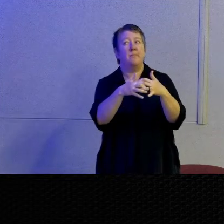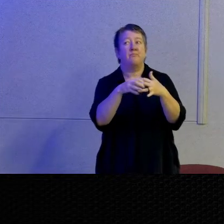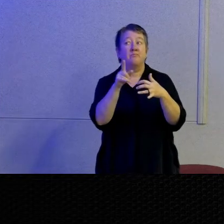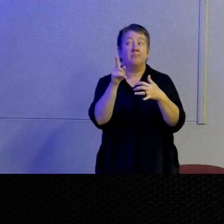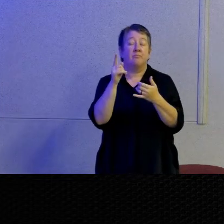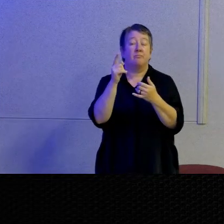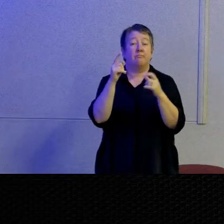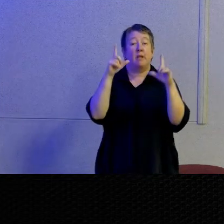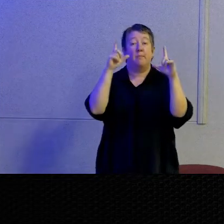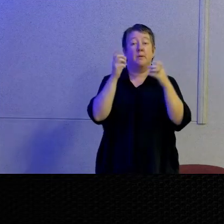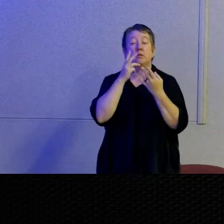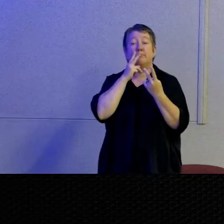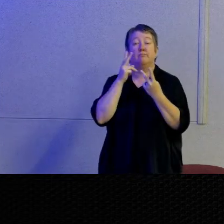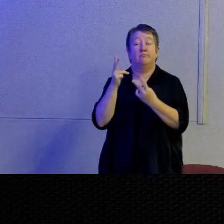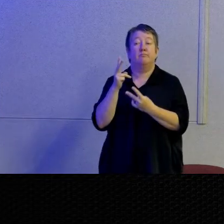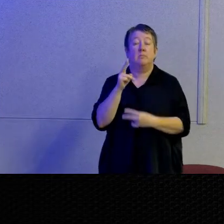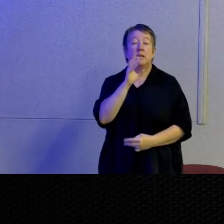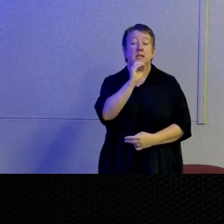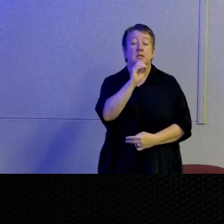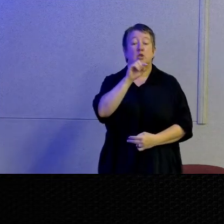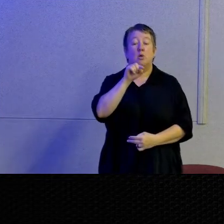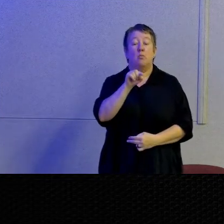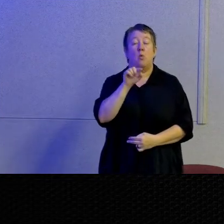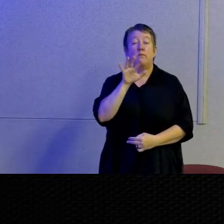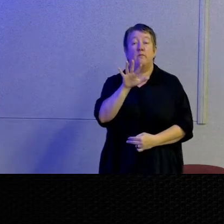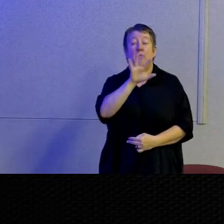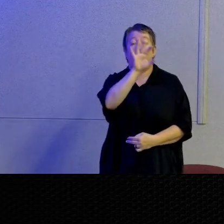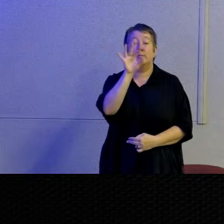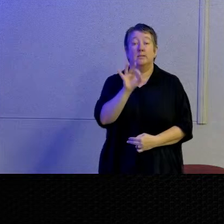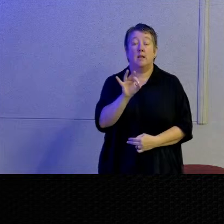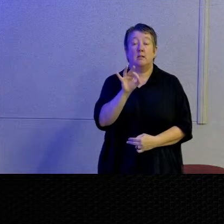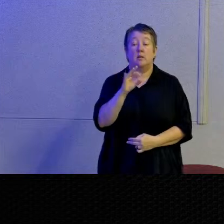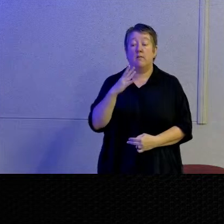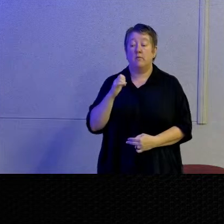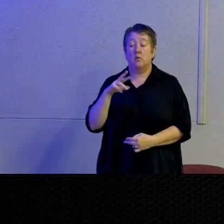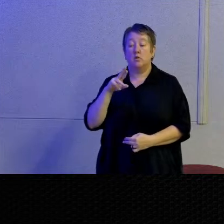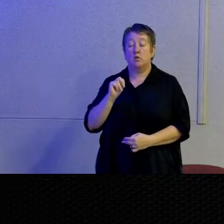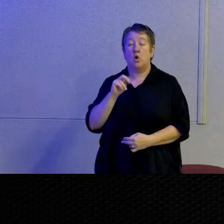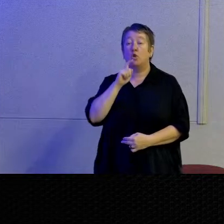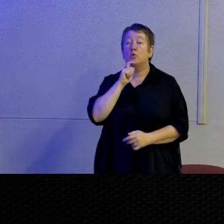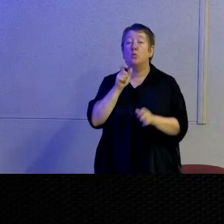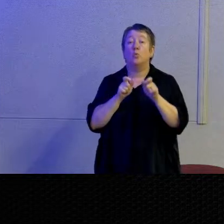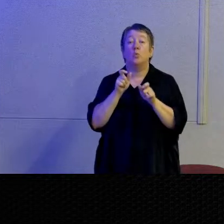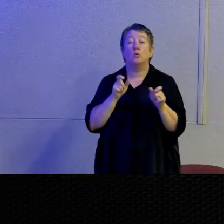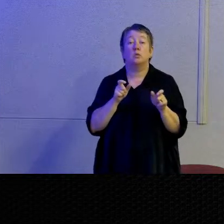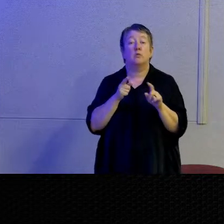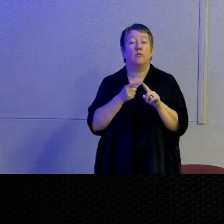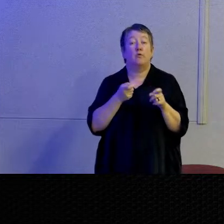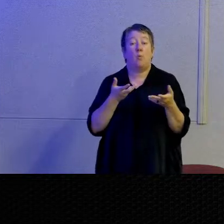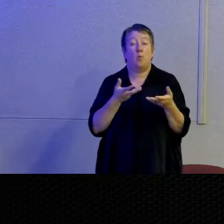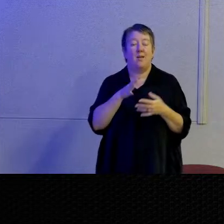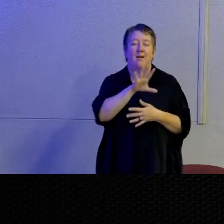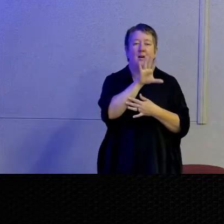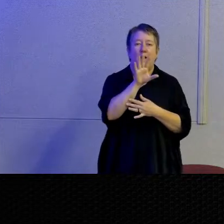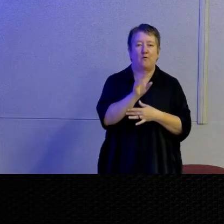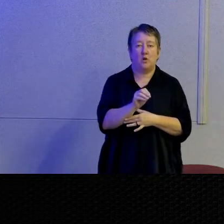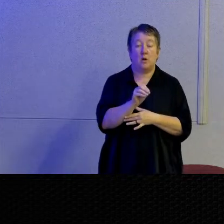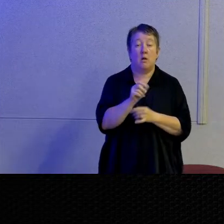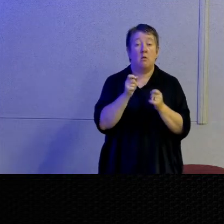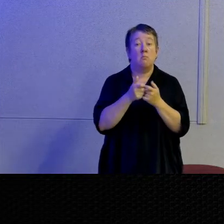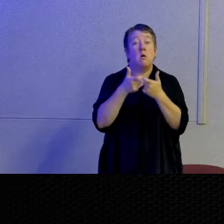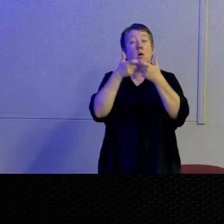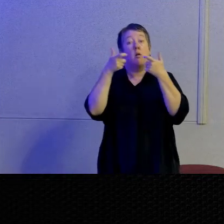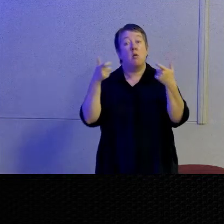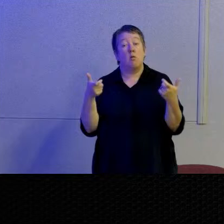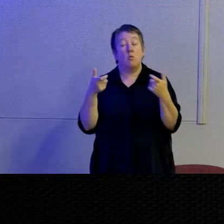only 0.5% of CERN users are from Africa, and probably the majority coming